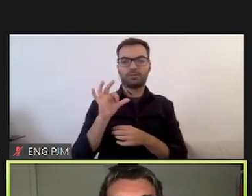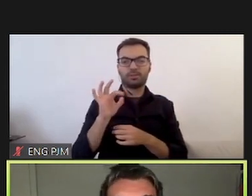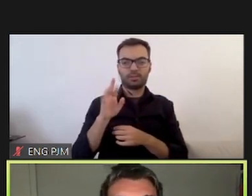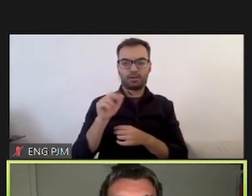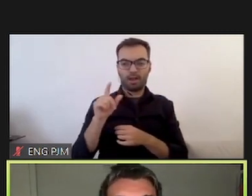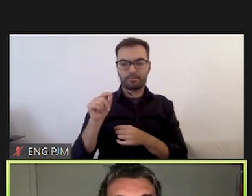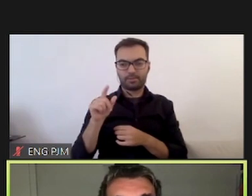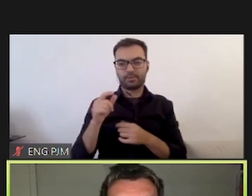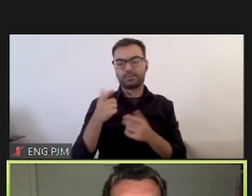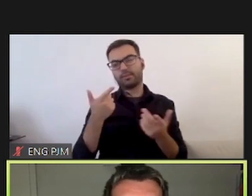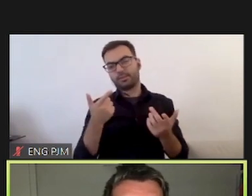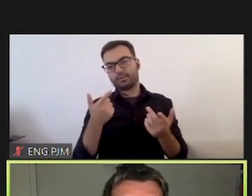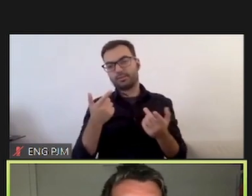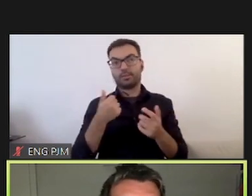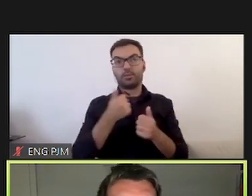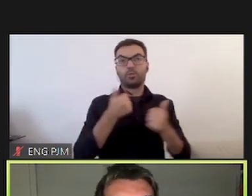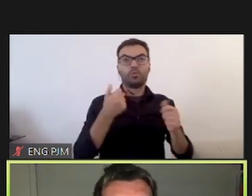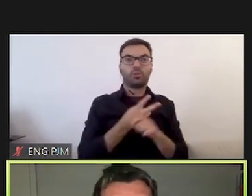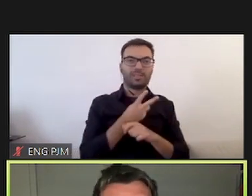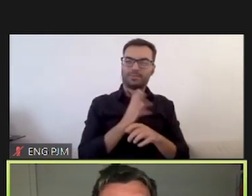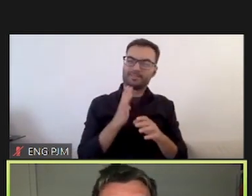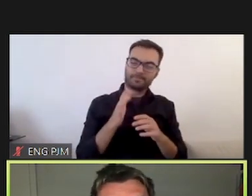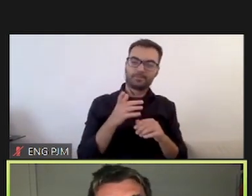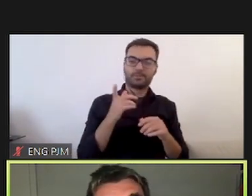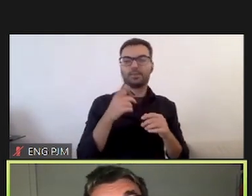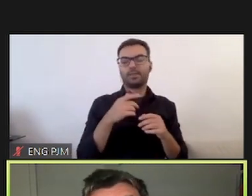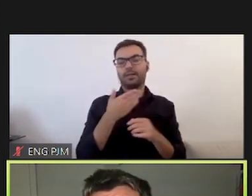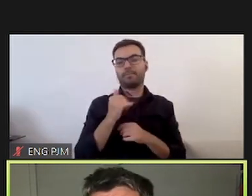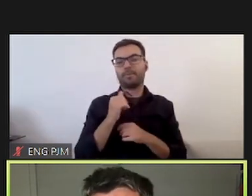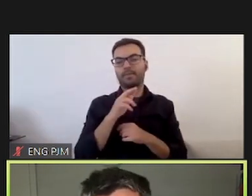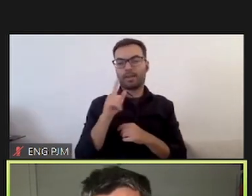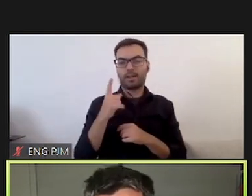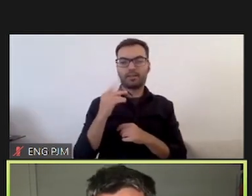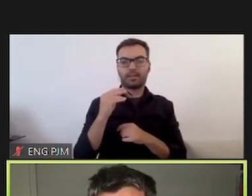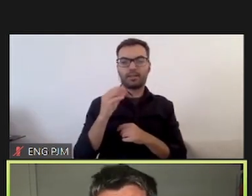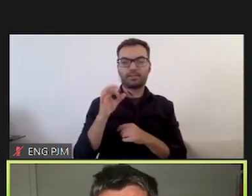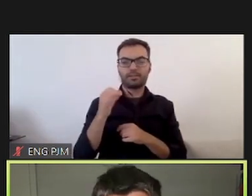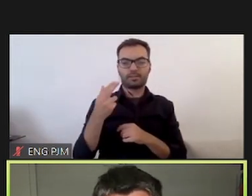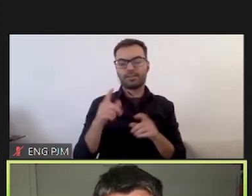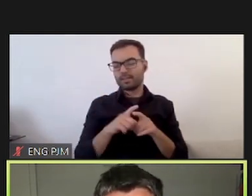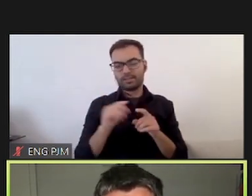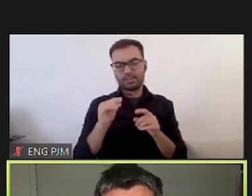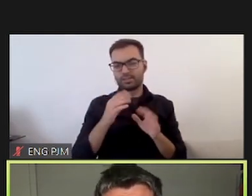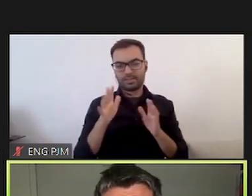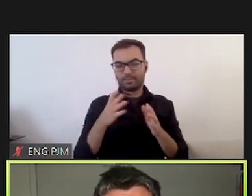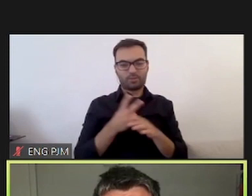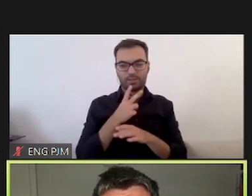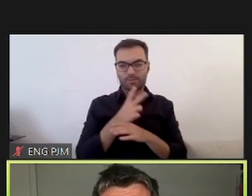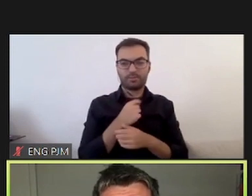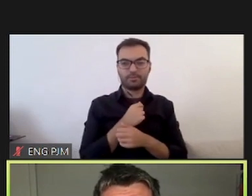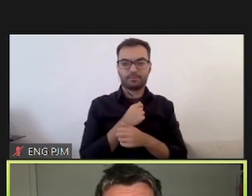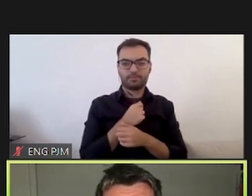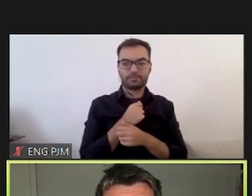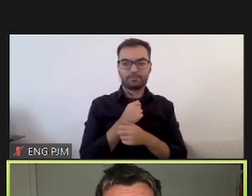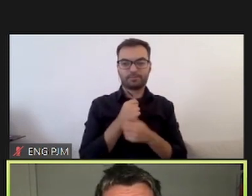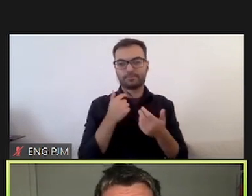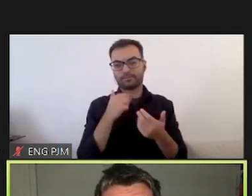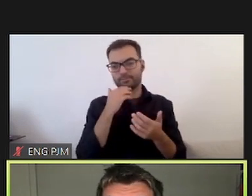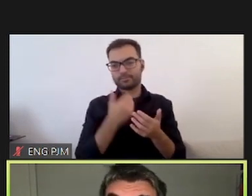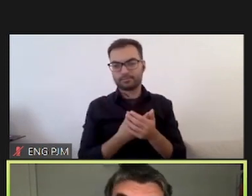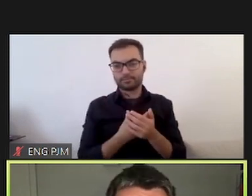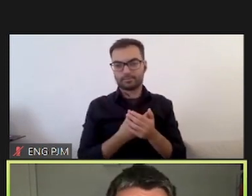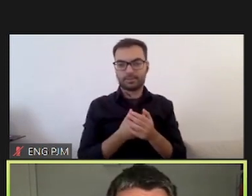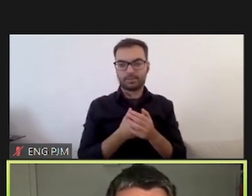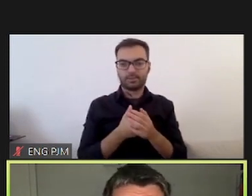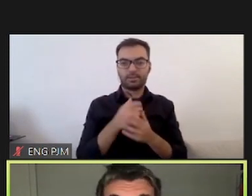super accessible. Material design is also not super accessible. So I would say